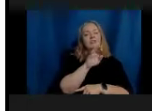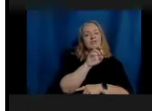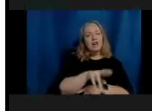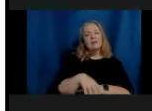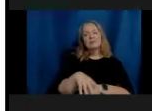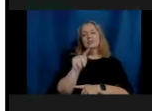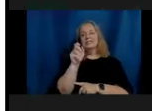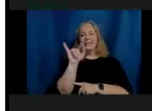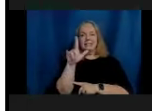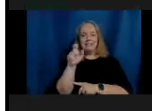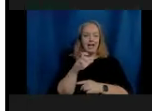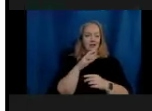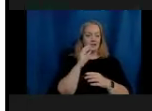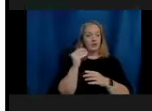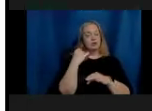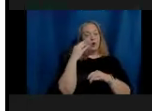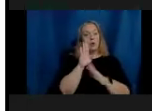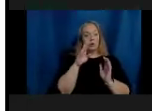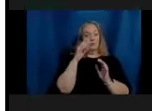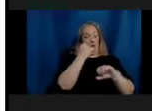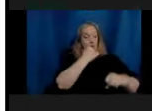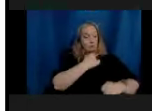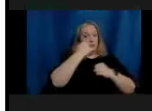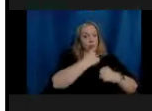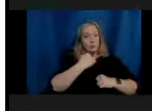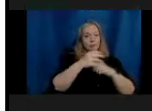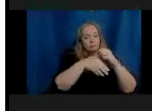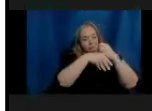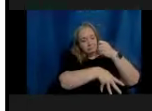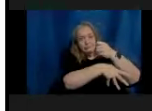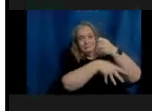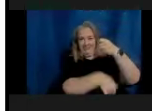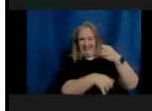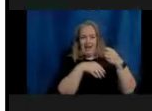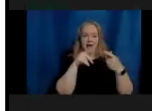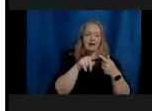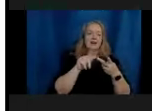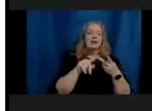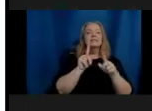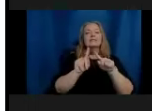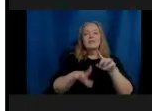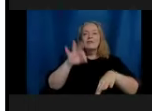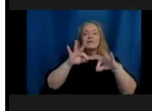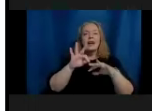broomcorn, paper making, woodworking, embroidery, found materials like fabrics and things like that.